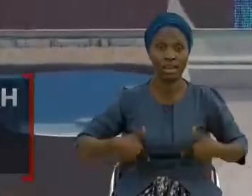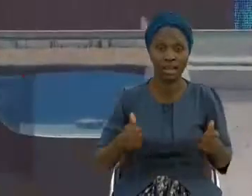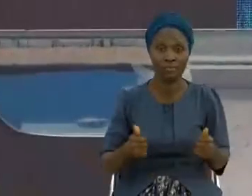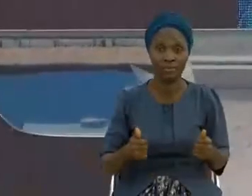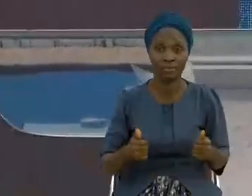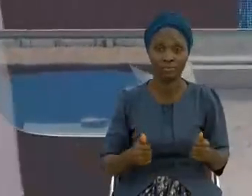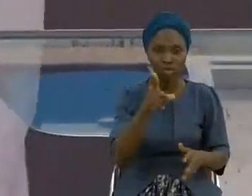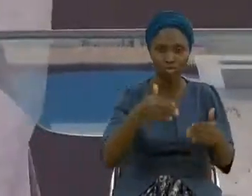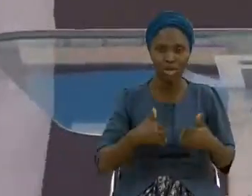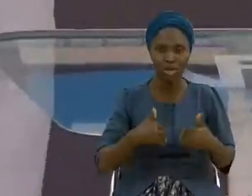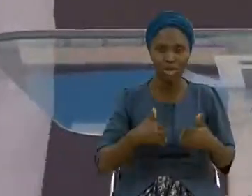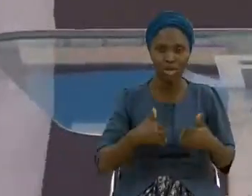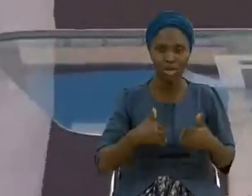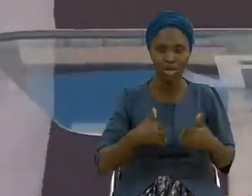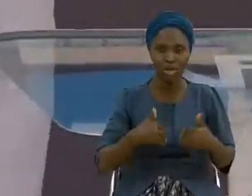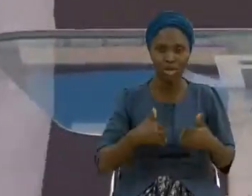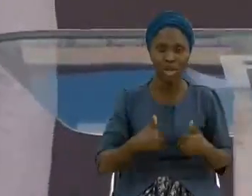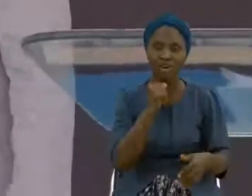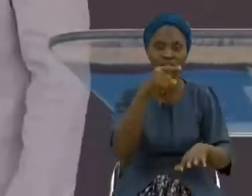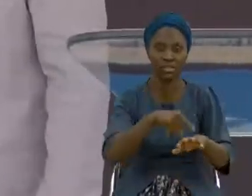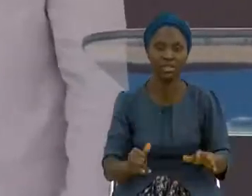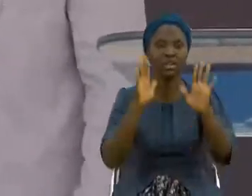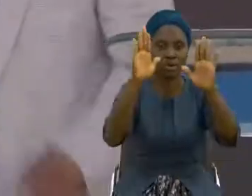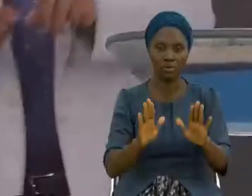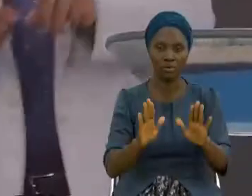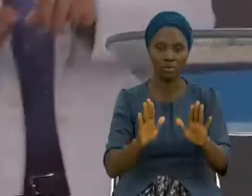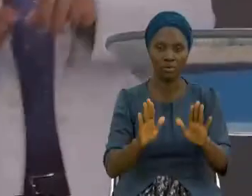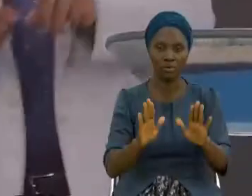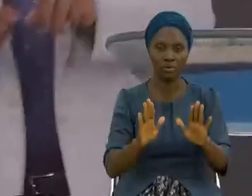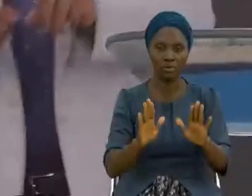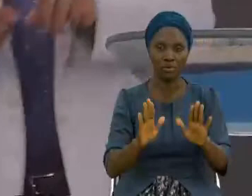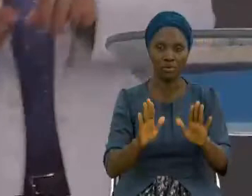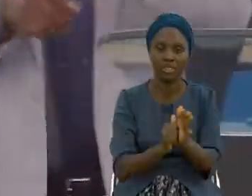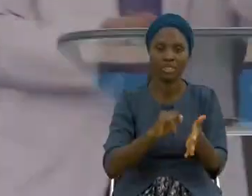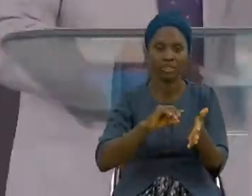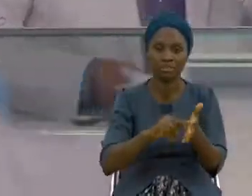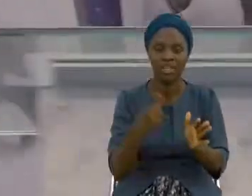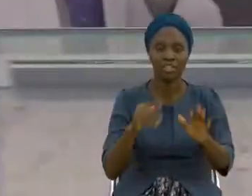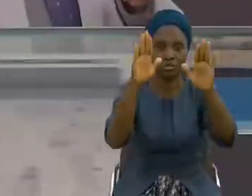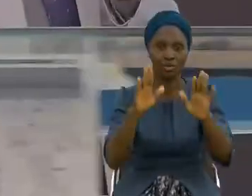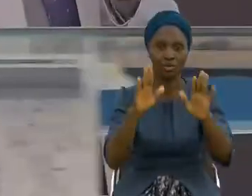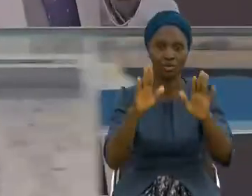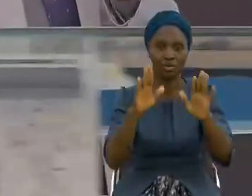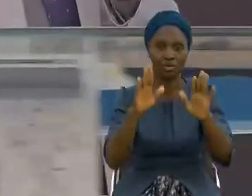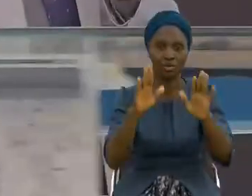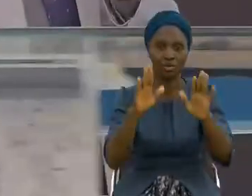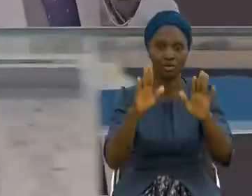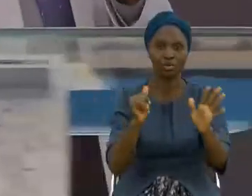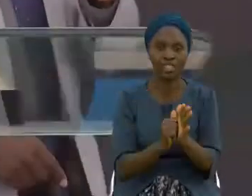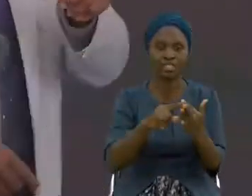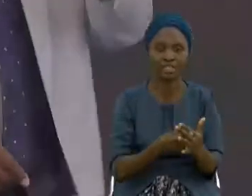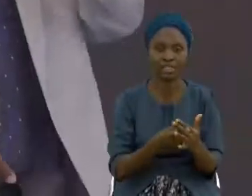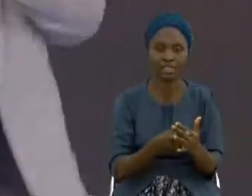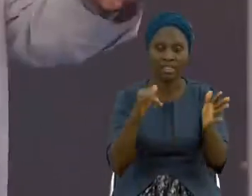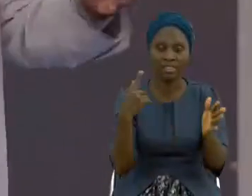miracles that is miracles that start miracles or stage